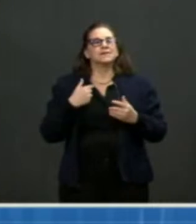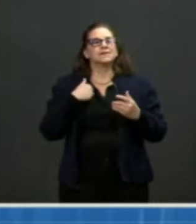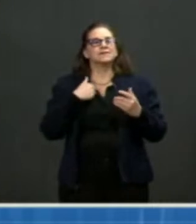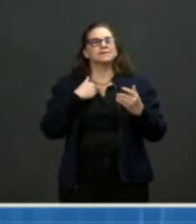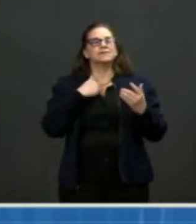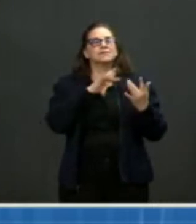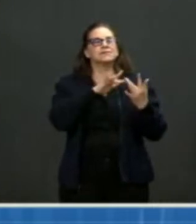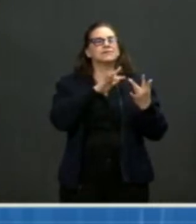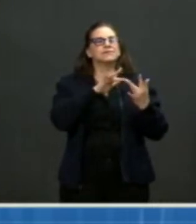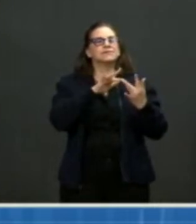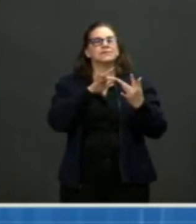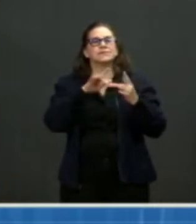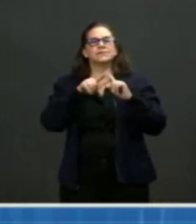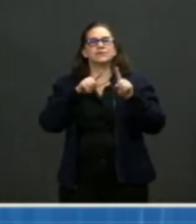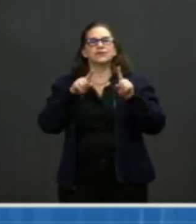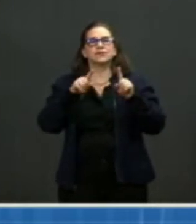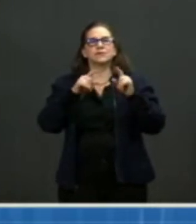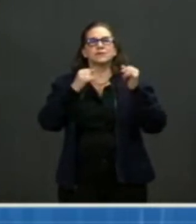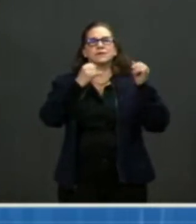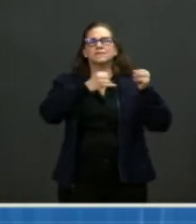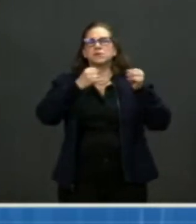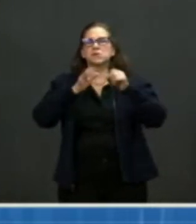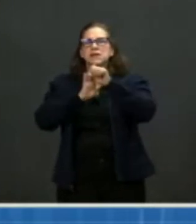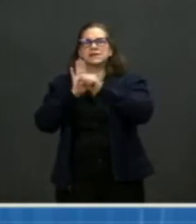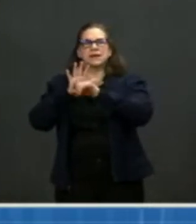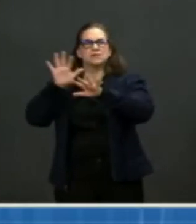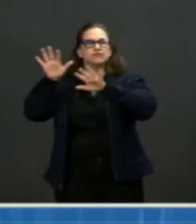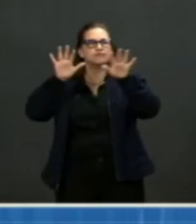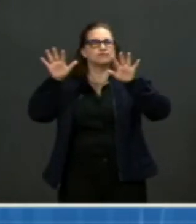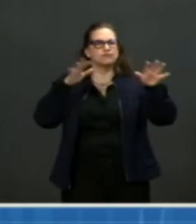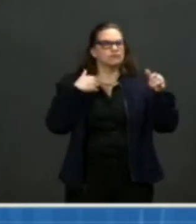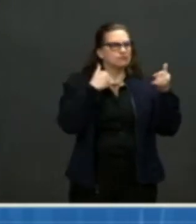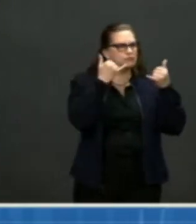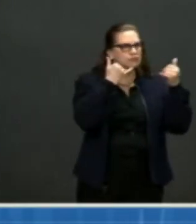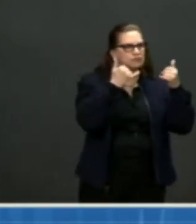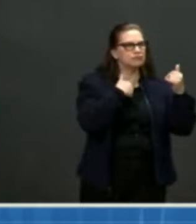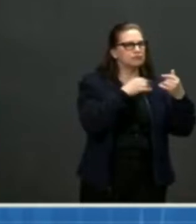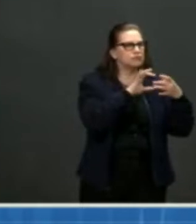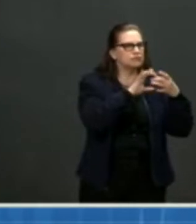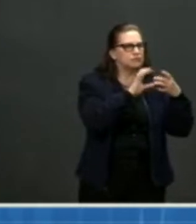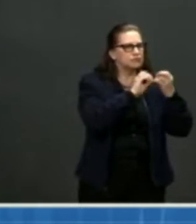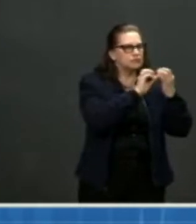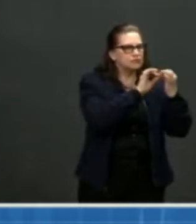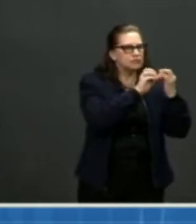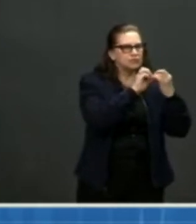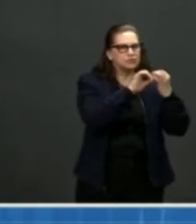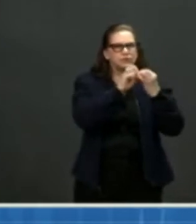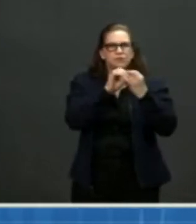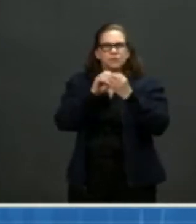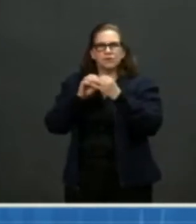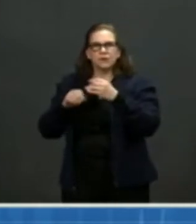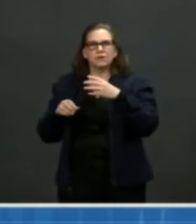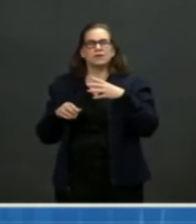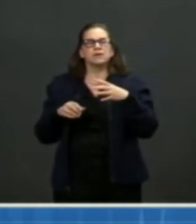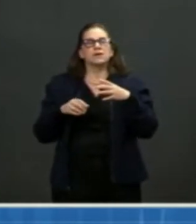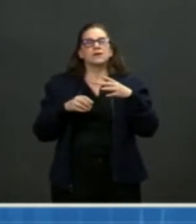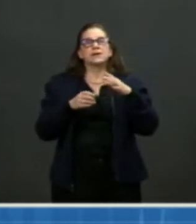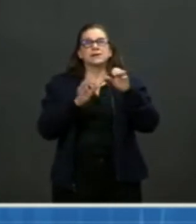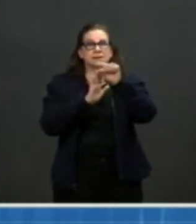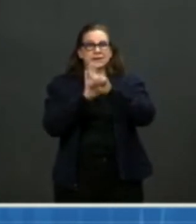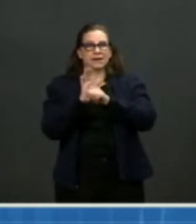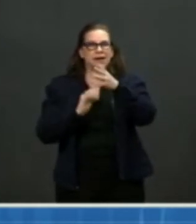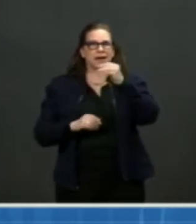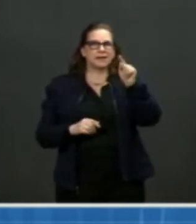We are having weekly governors' calls. We're doing outreach with states, territories to encourage them to look at their